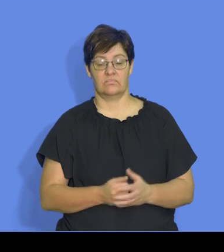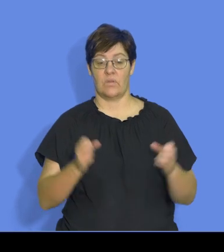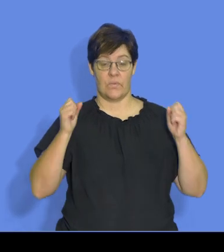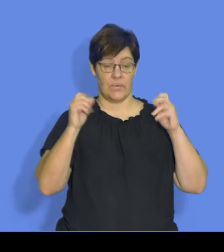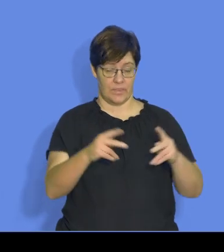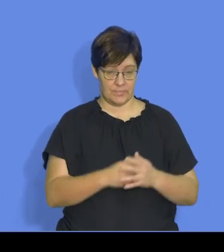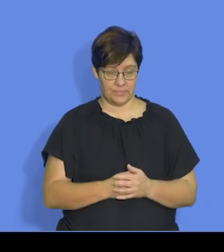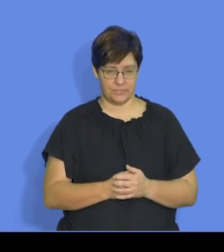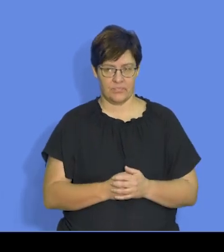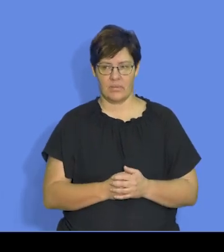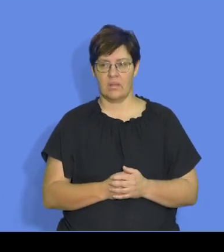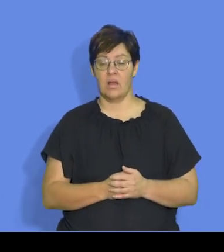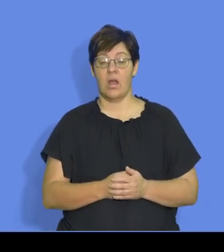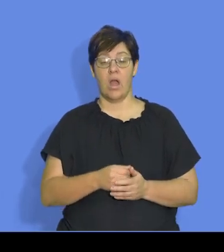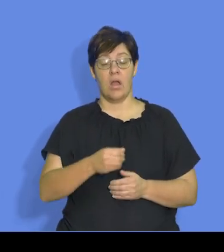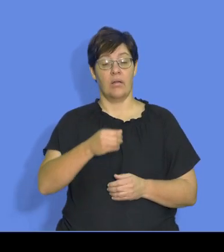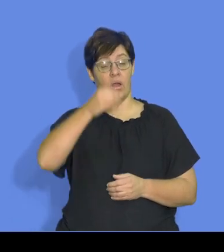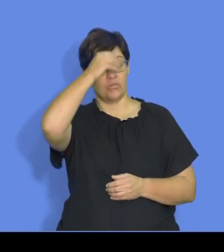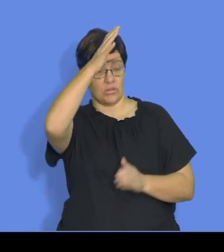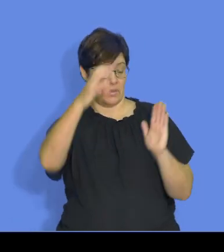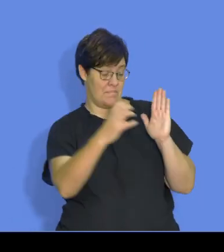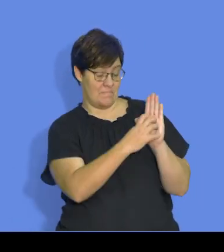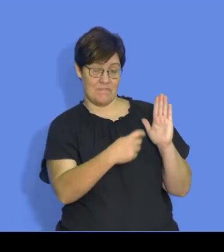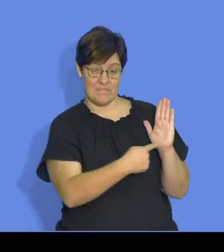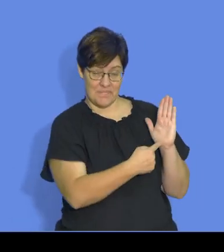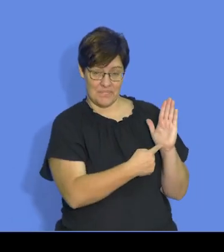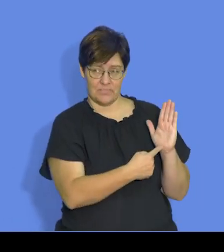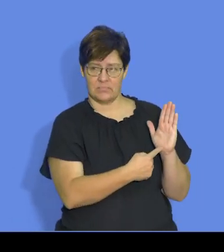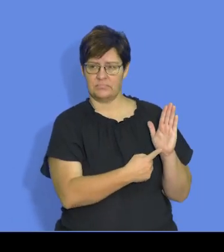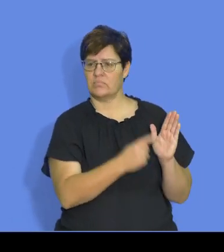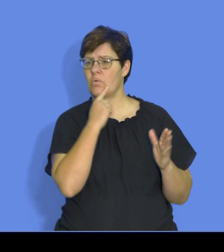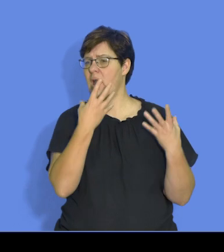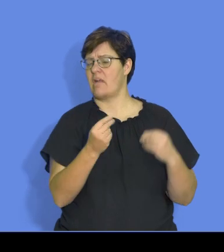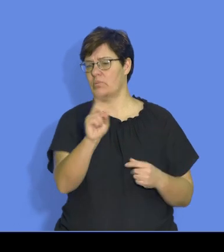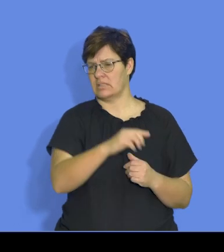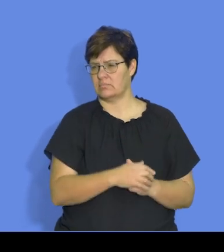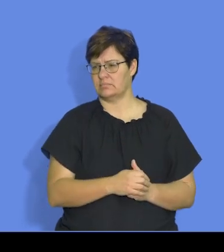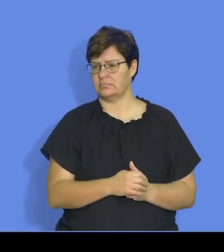Okay, coming back to our concept map, let's look at what we have here.